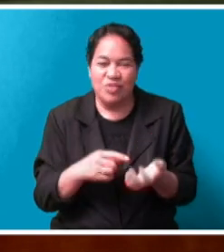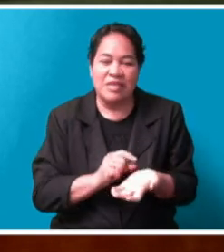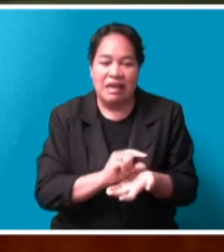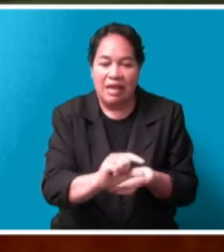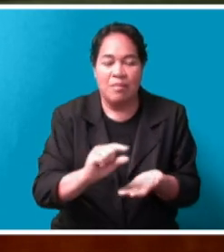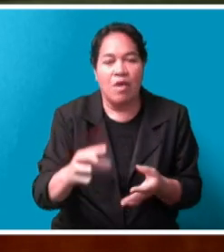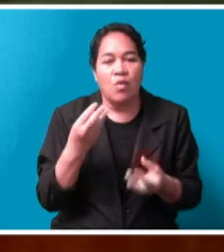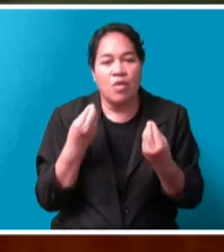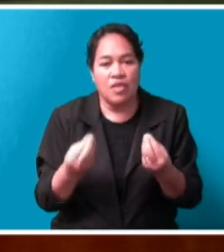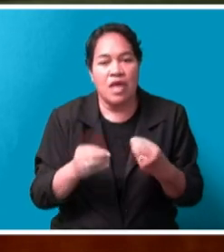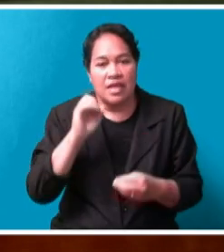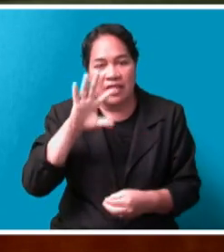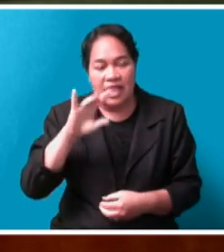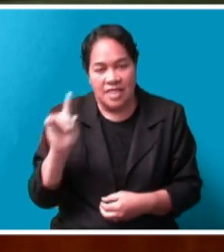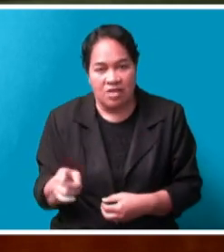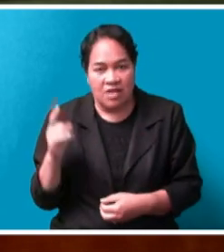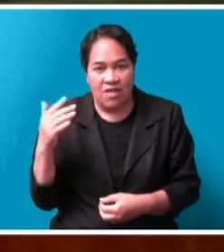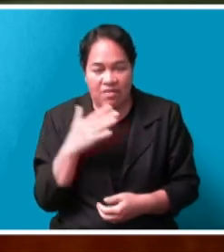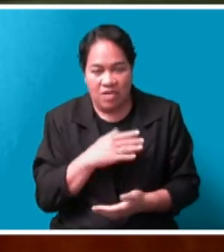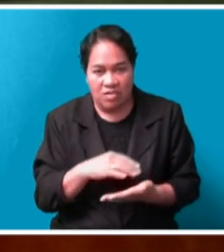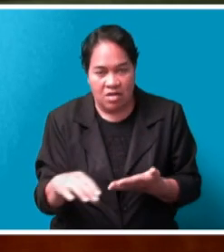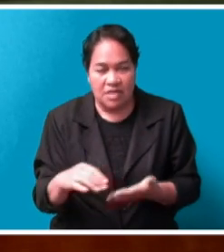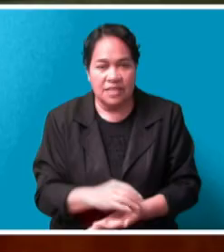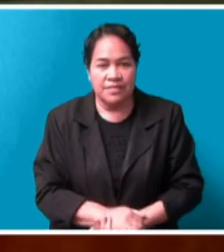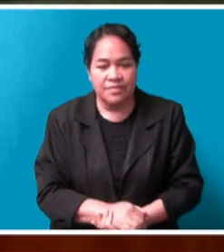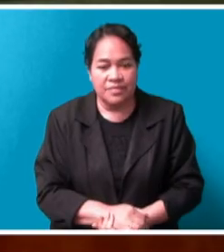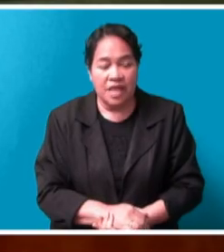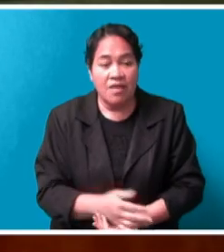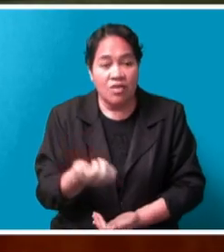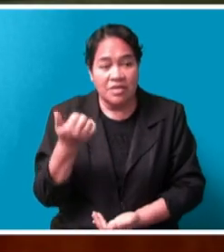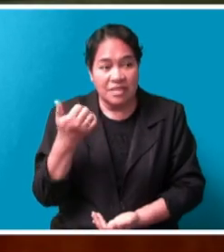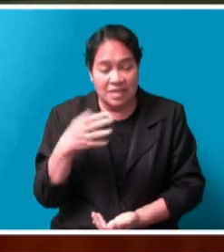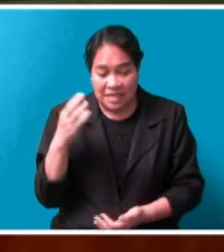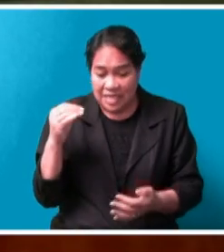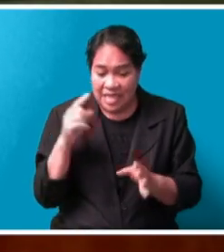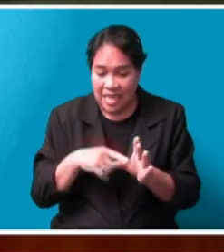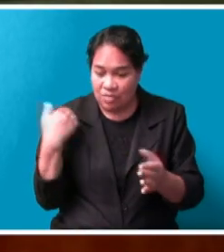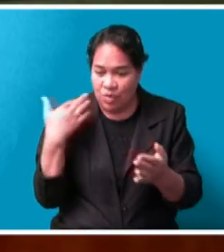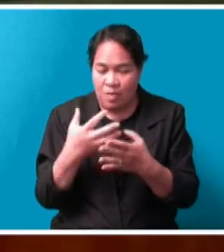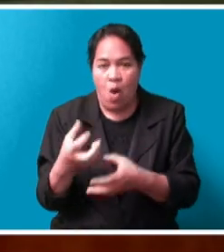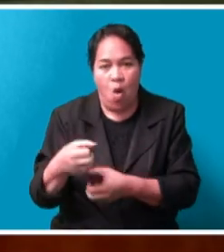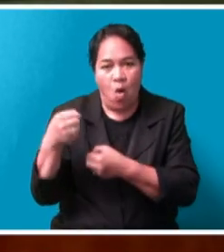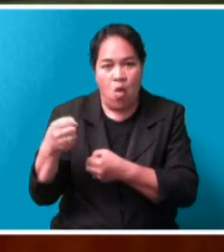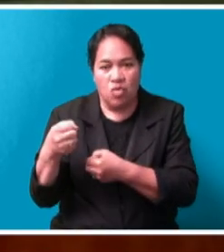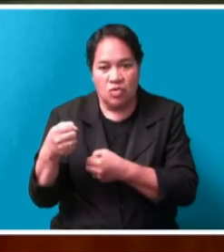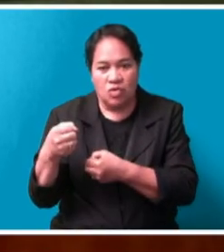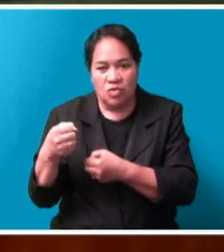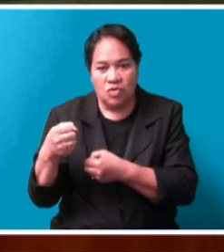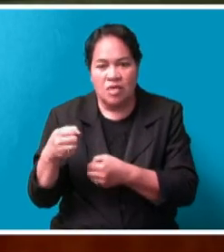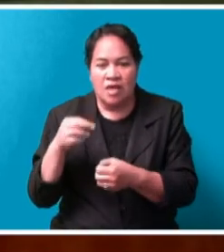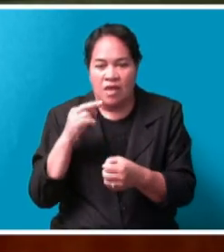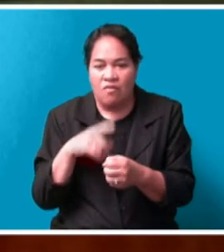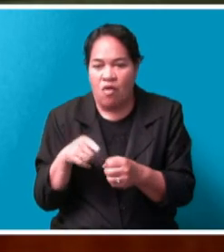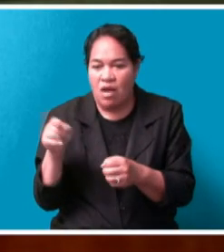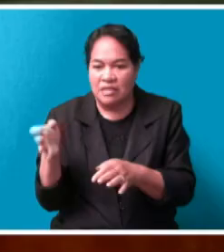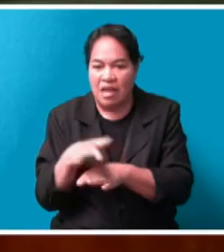of $10,500. So for 6 years, we've been holding millions in public capital hostage for an accident cover that is